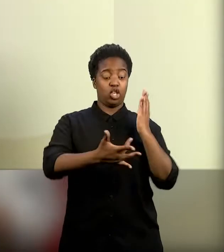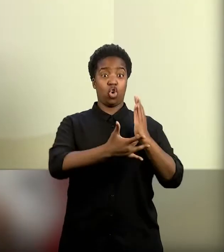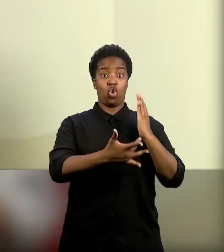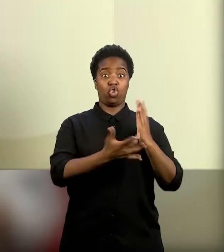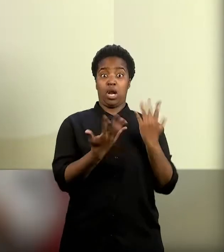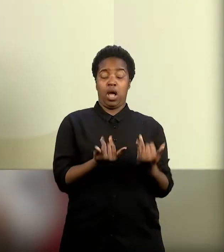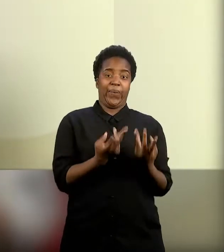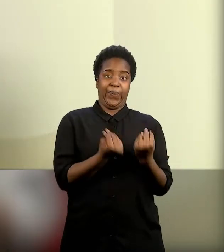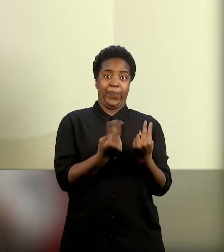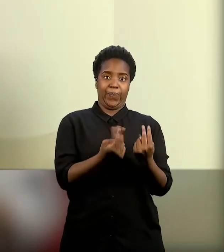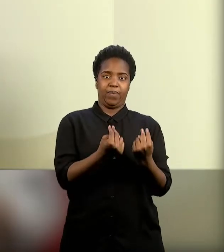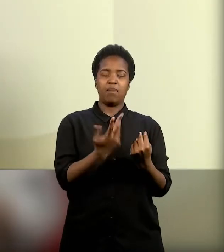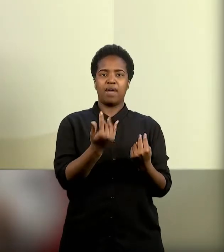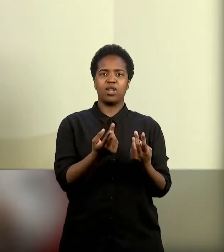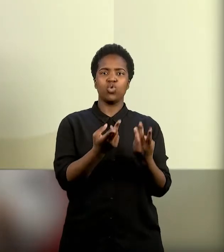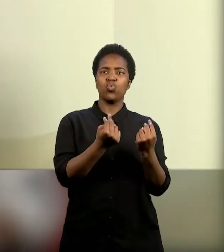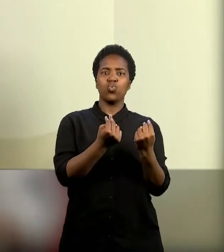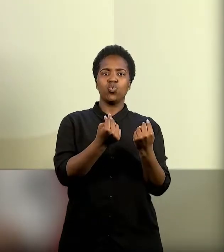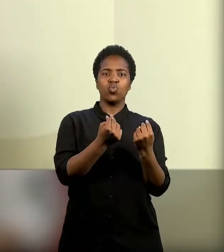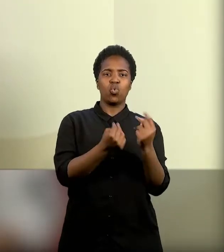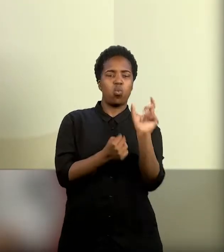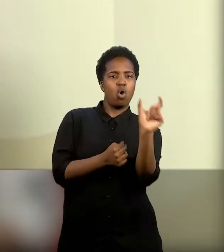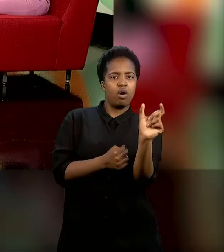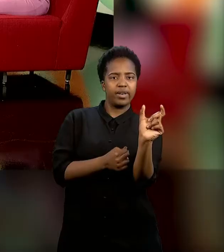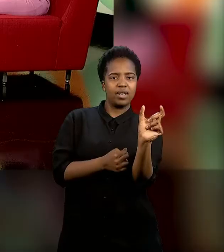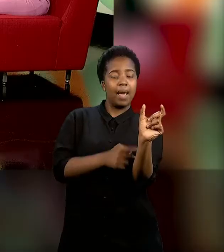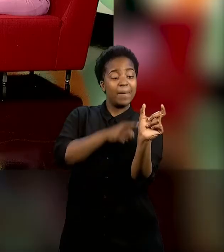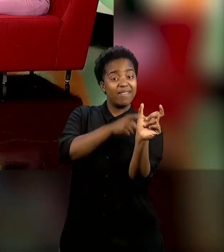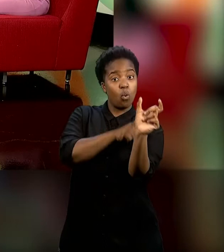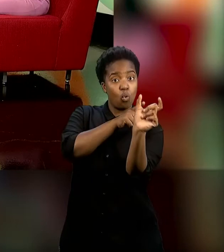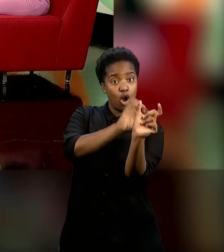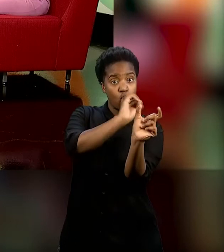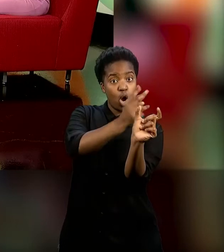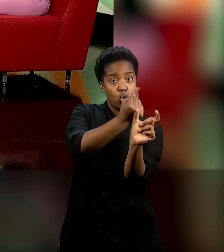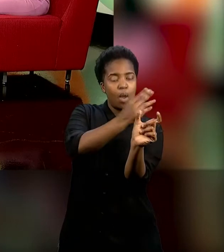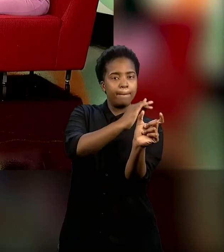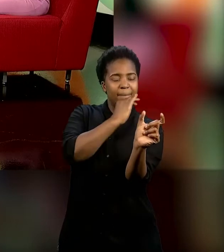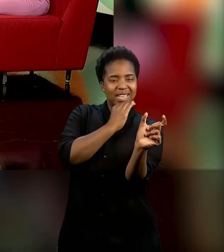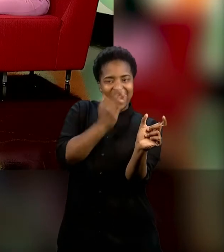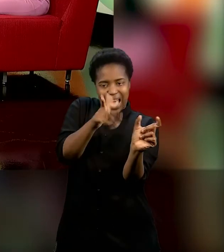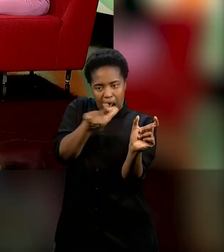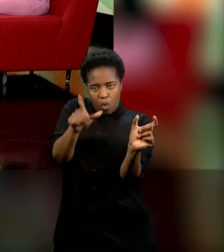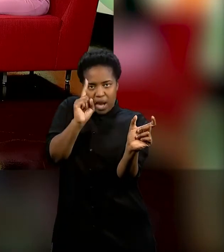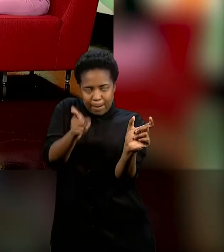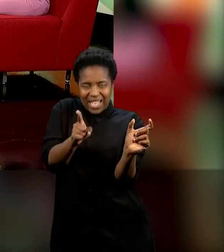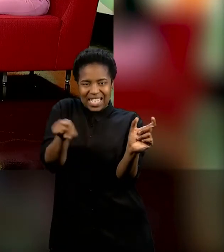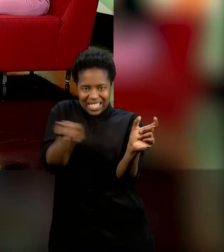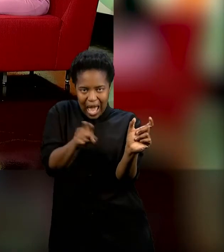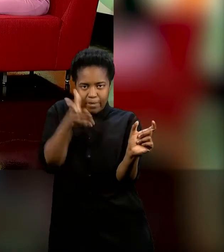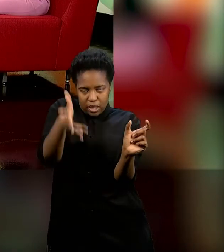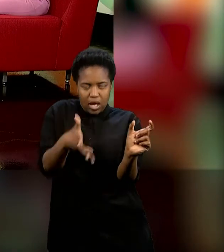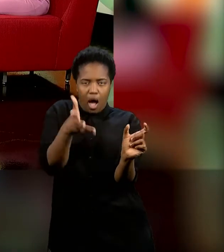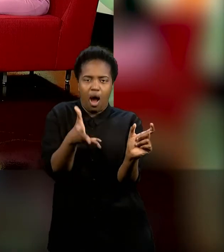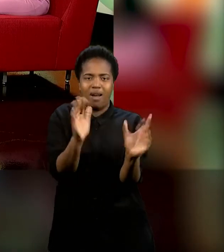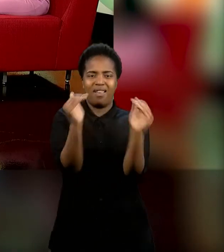technologies coming on board and there's a word being developed for it, what we're saying, there should be a parallel process for sign languages